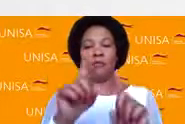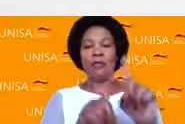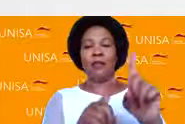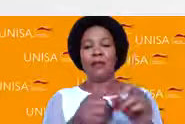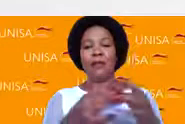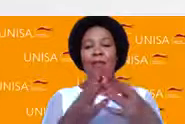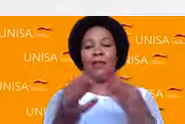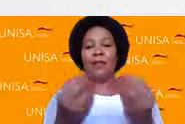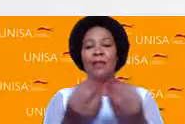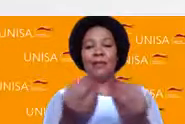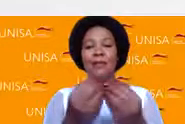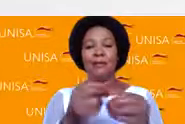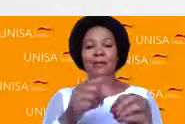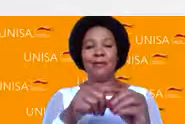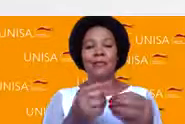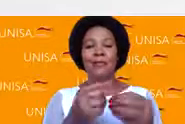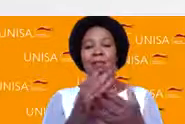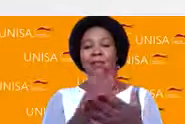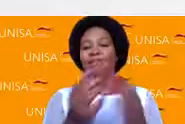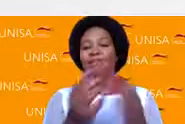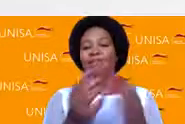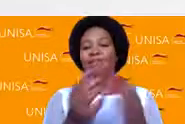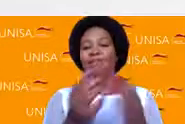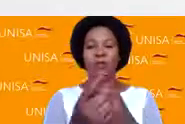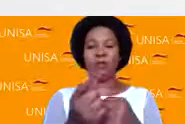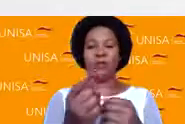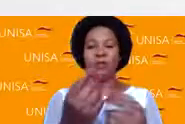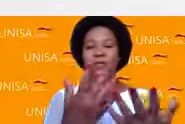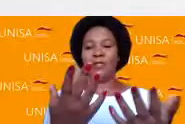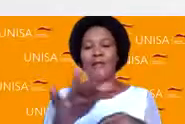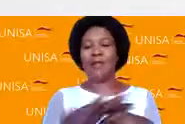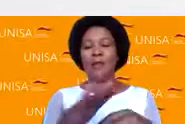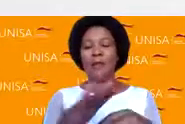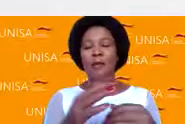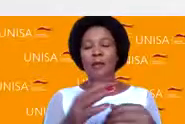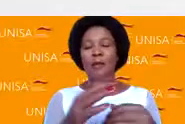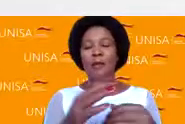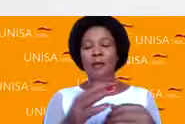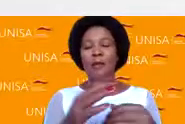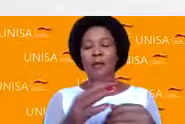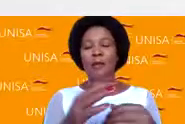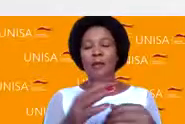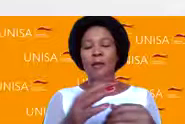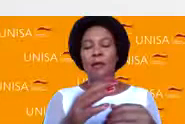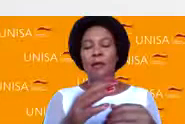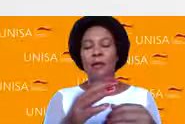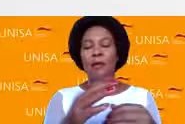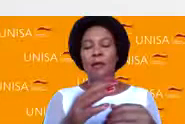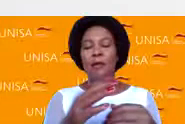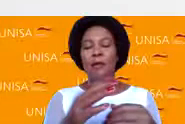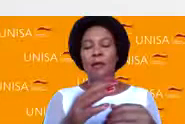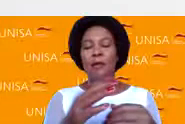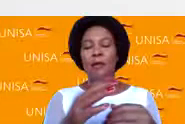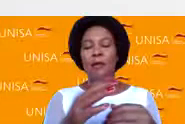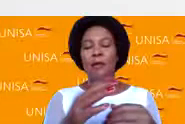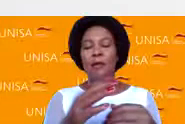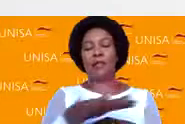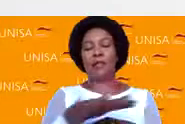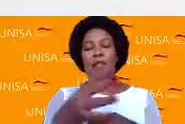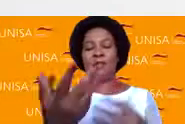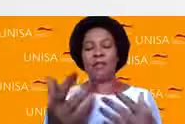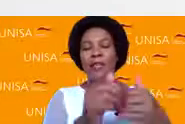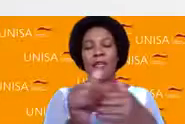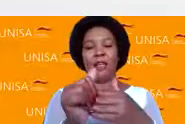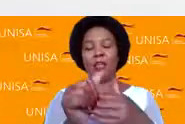you're uncertain about certain areas, please go and visit the portal and go through the guides. We also